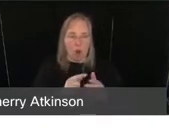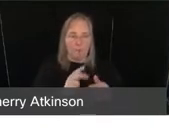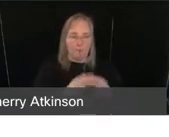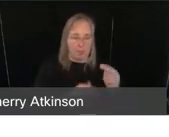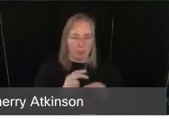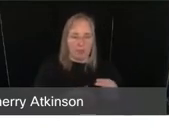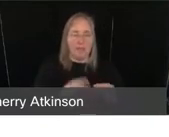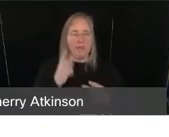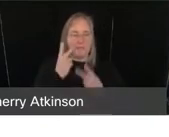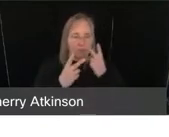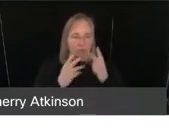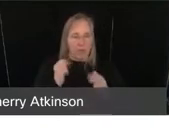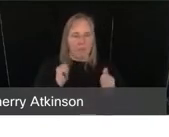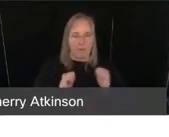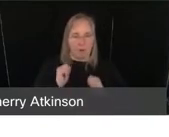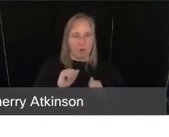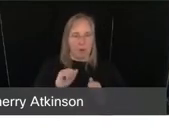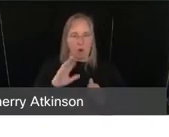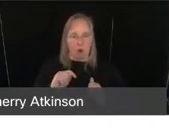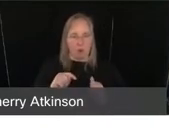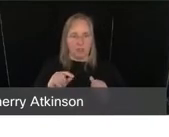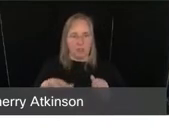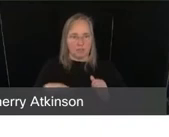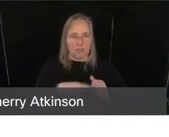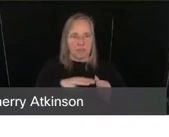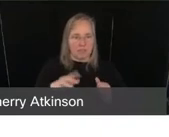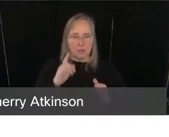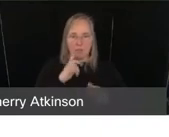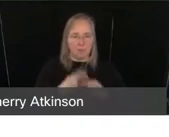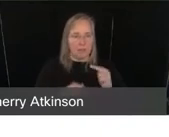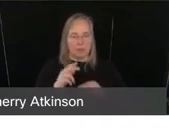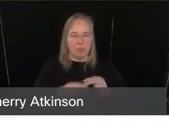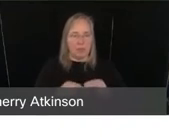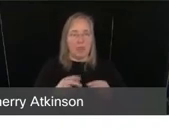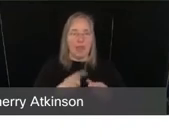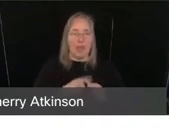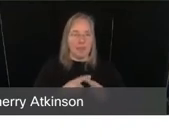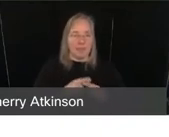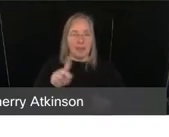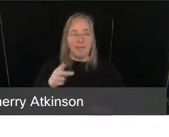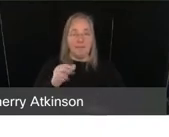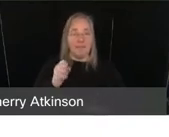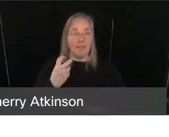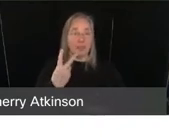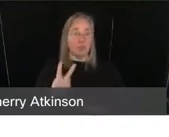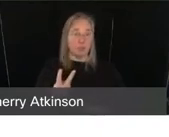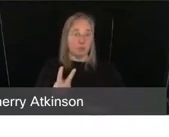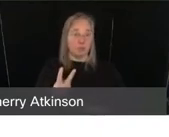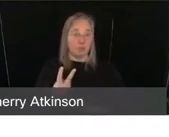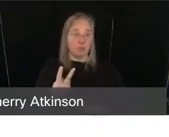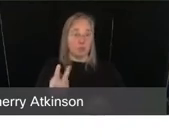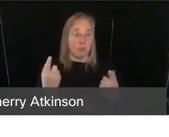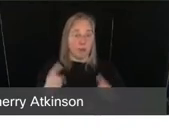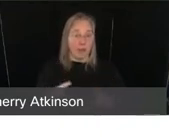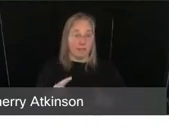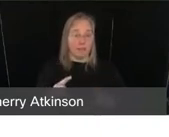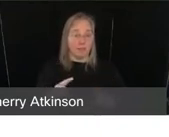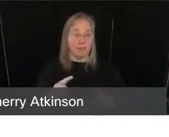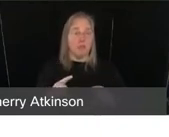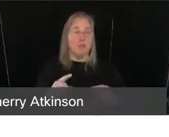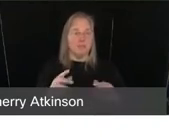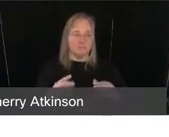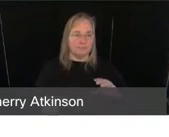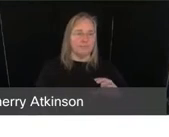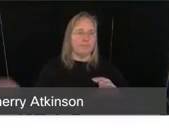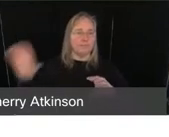out. In phase two is where we see the construction